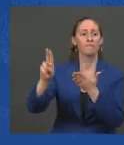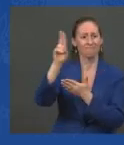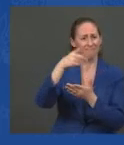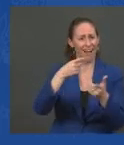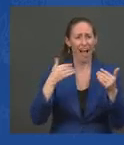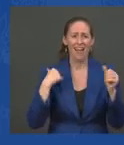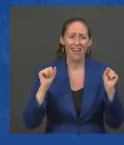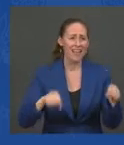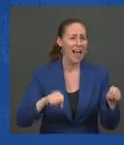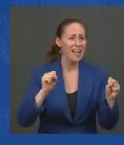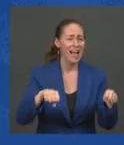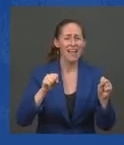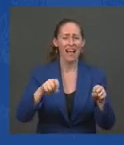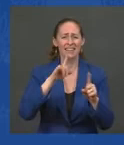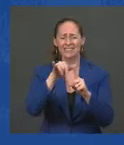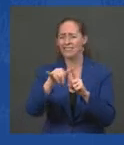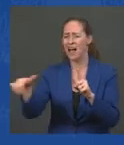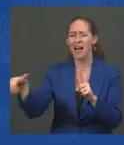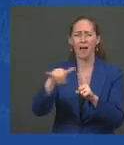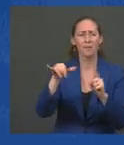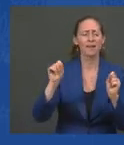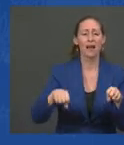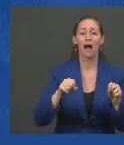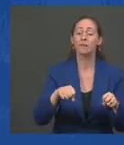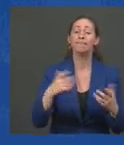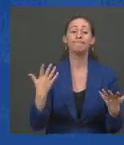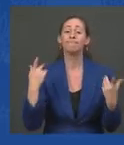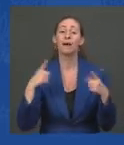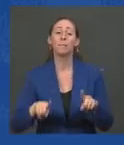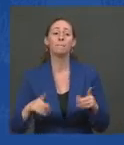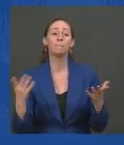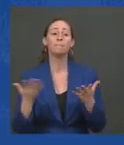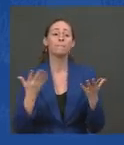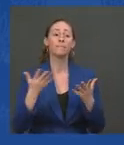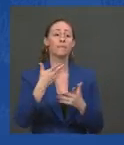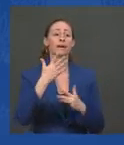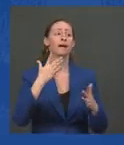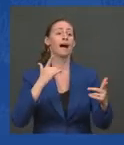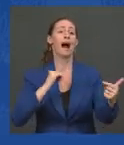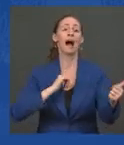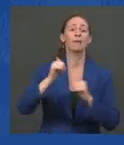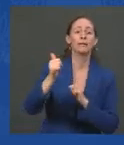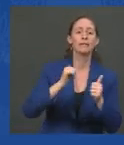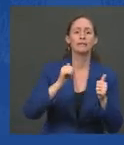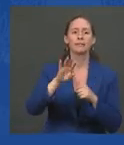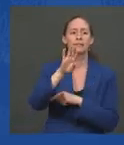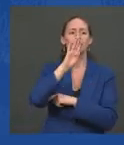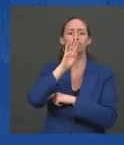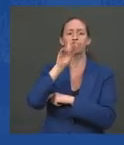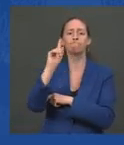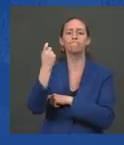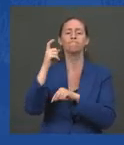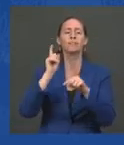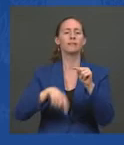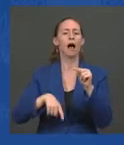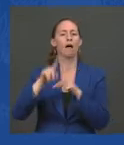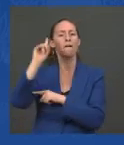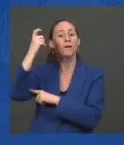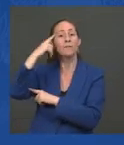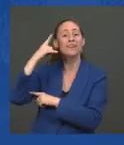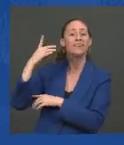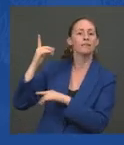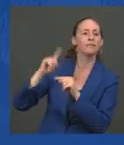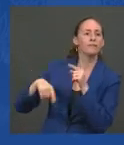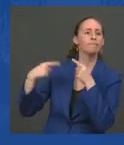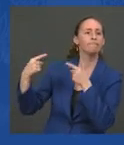But guess what? Because they don't have great endowments, they can't compete for those government contracts that are out there that the big schools are able to go